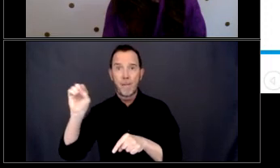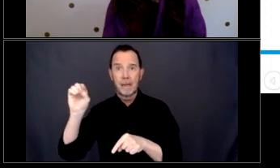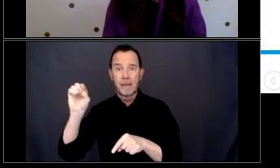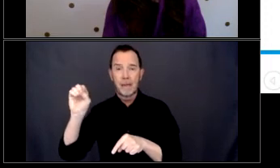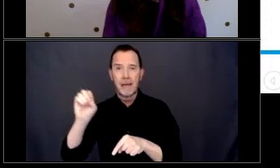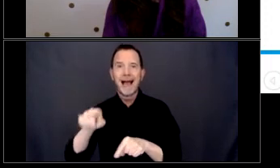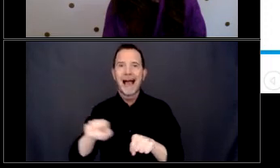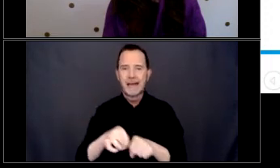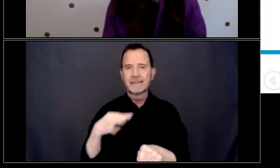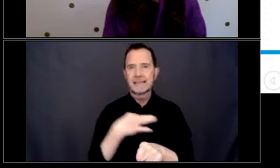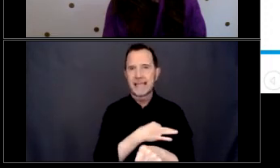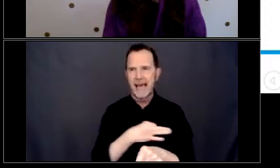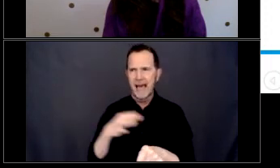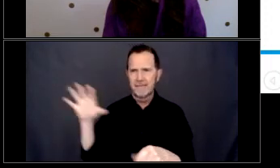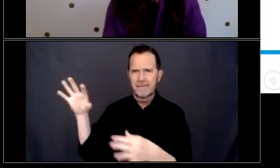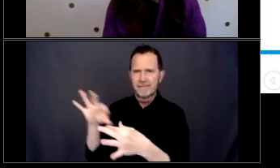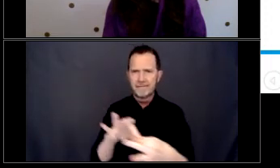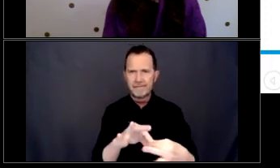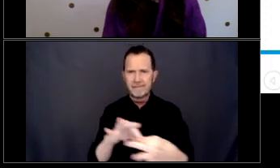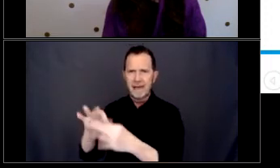When it comes to sharing externally,